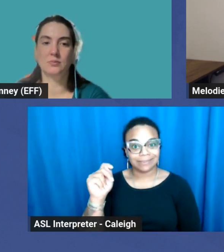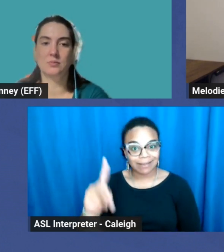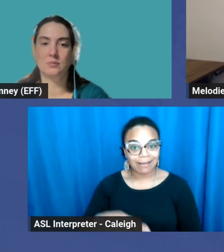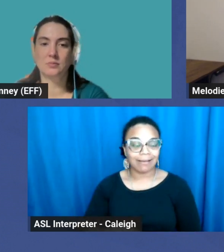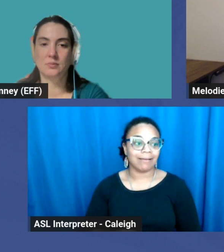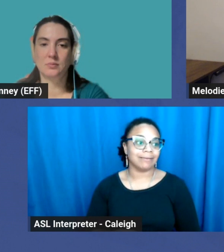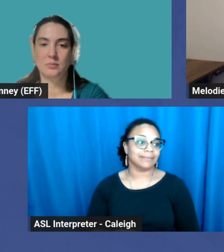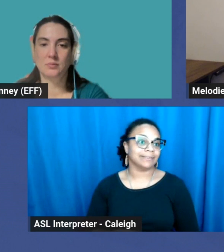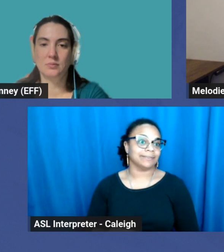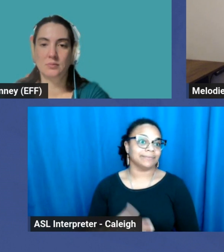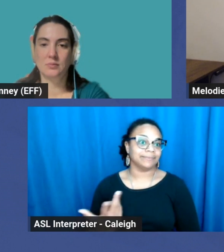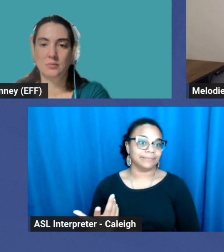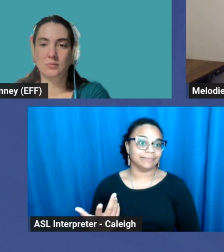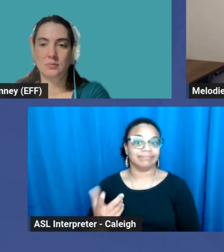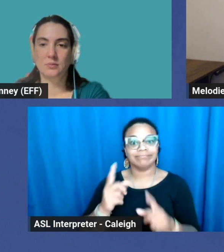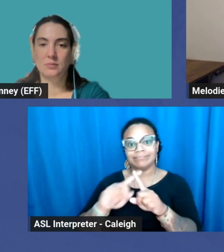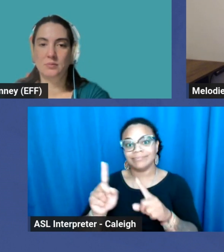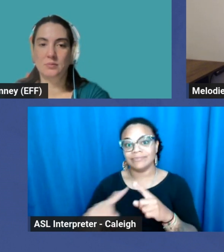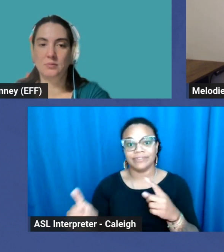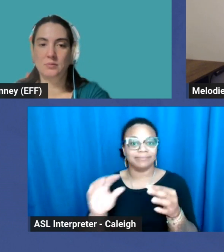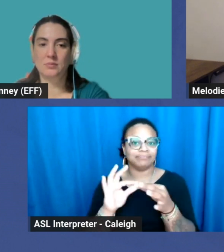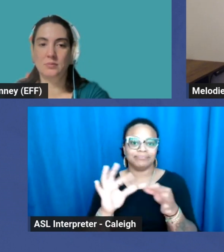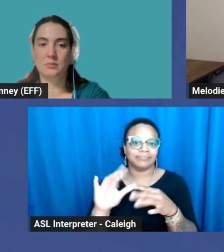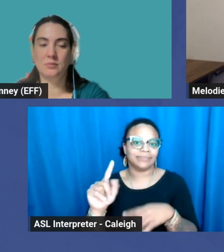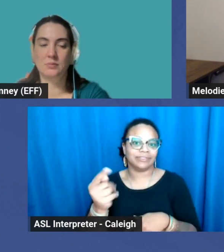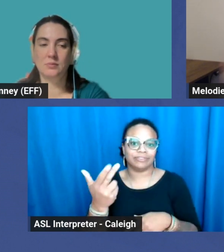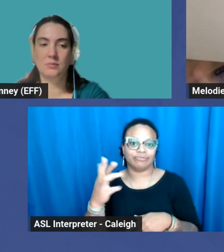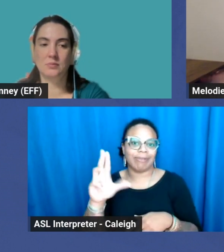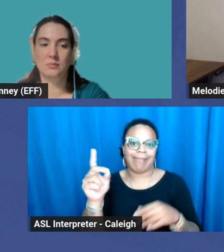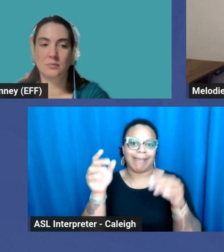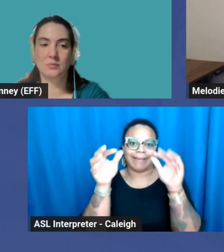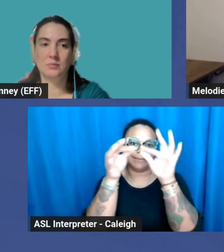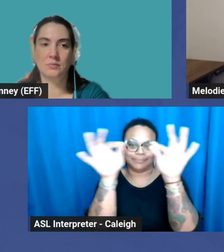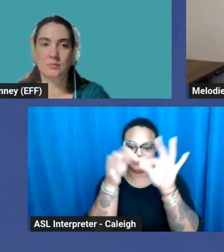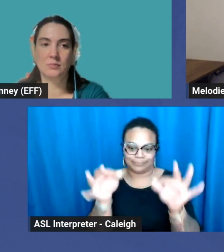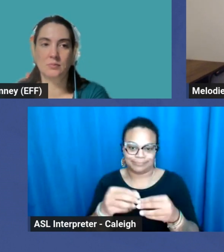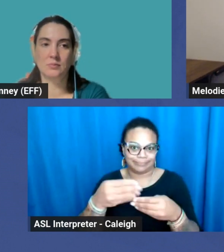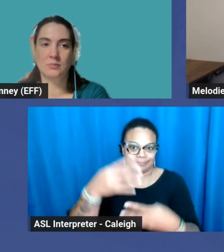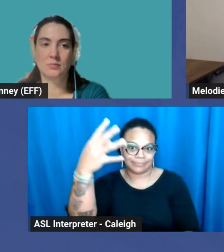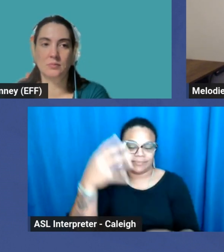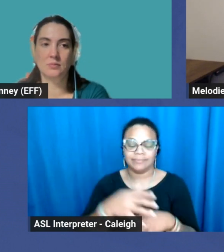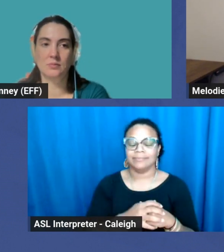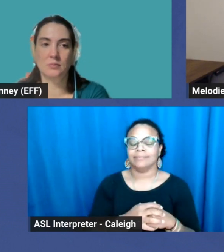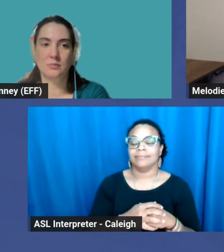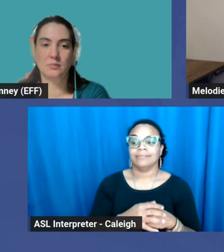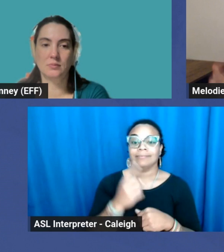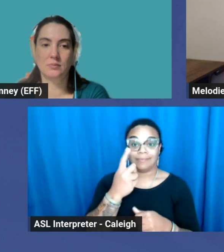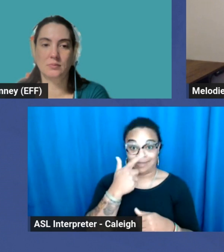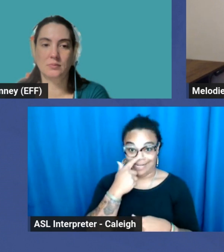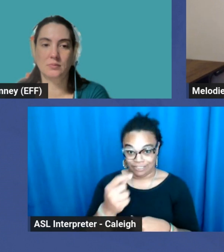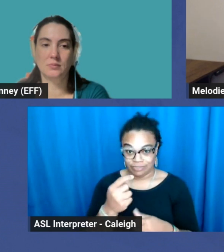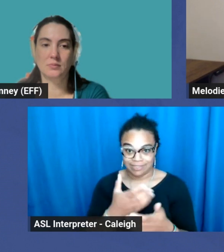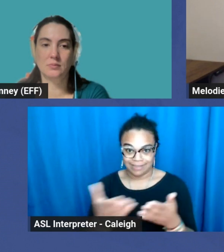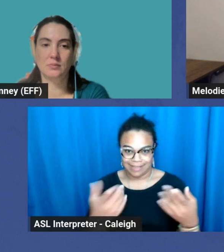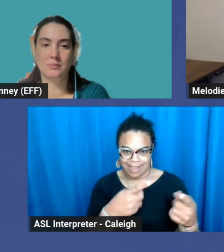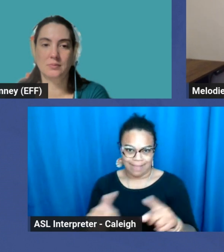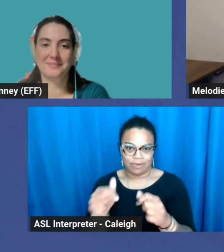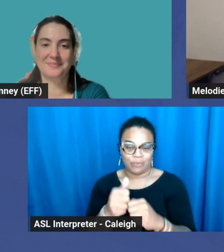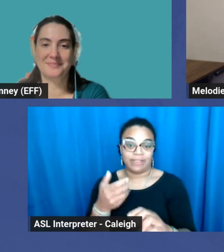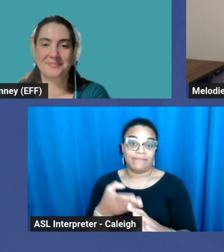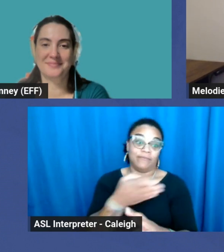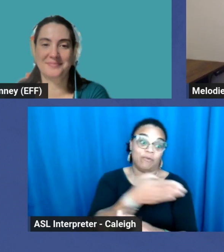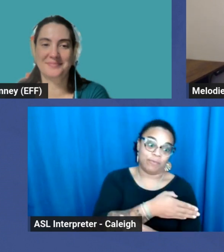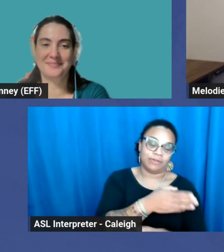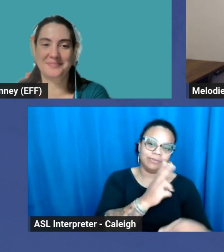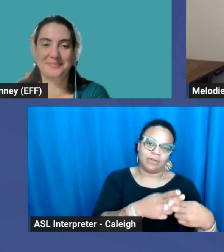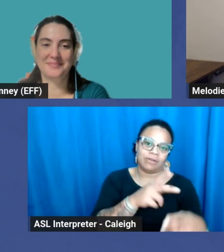and even Threads, and with the interesting things that happened with former Twitter, now